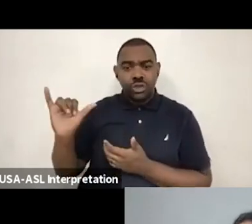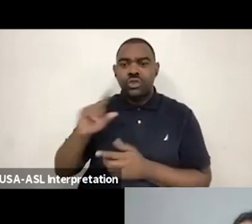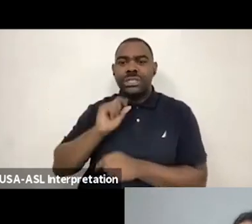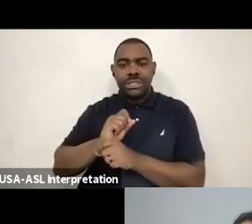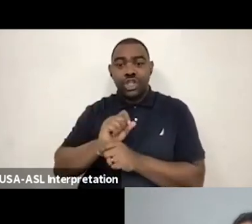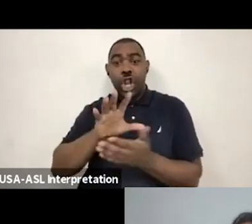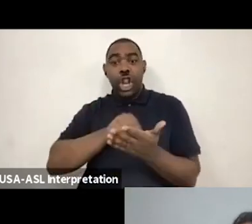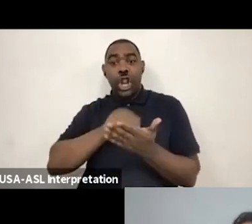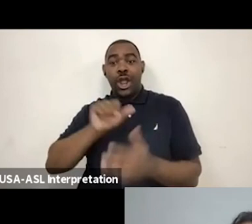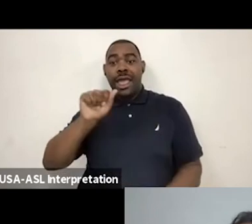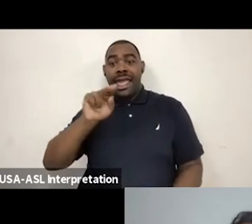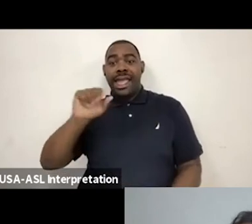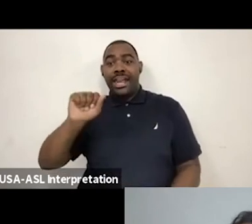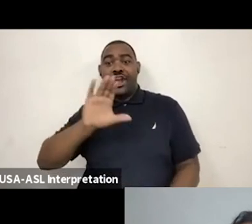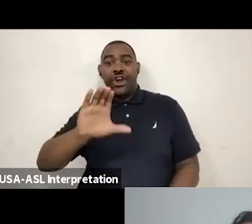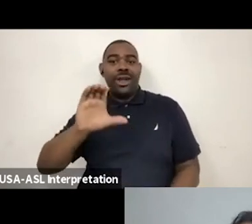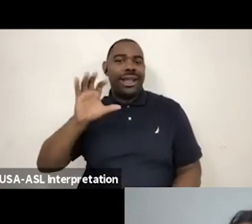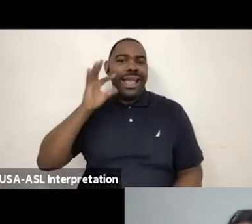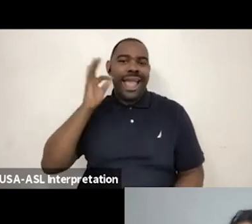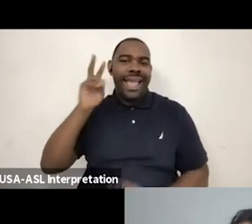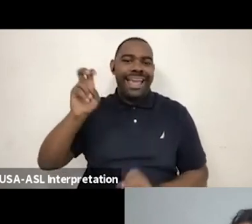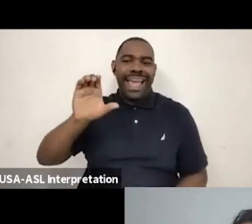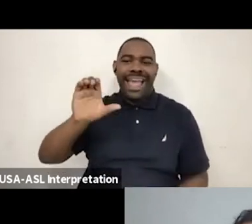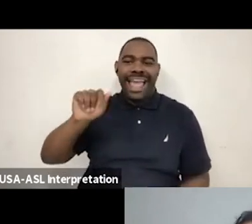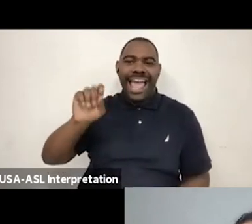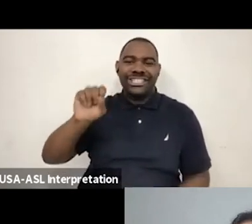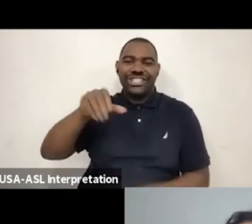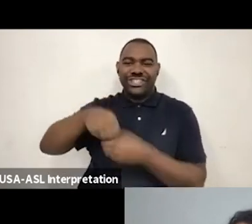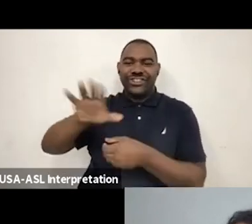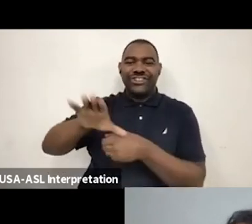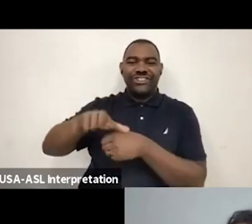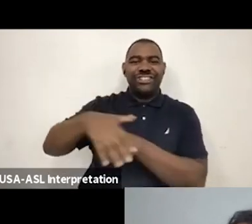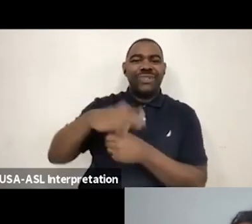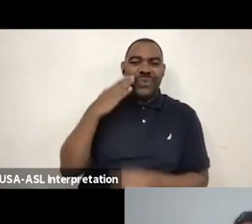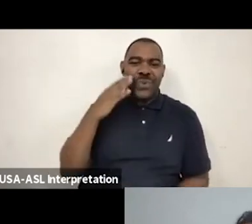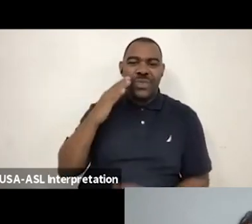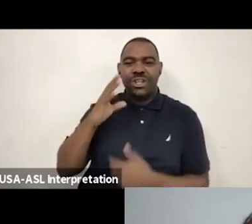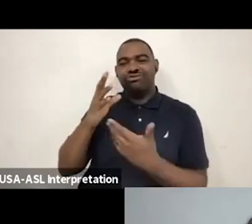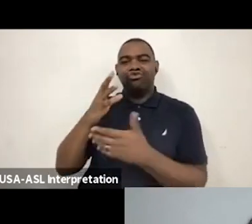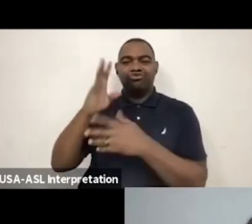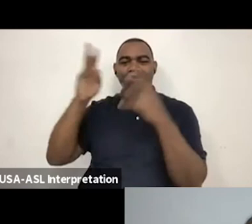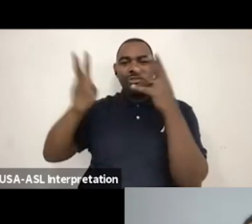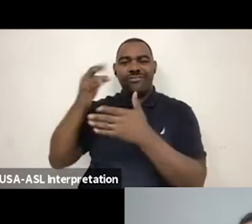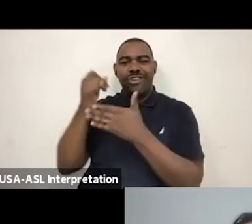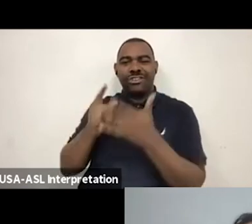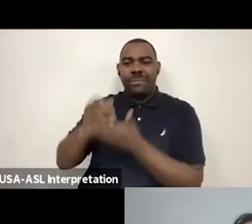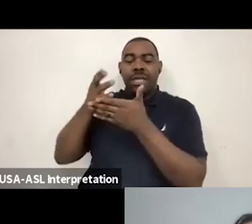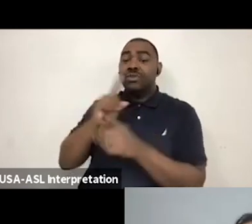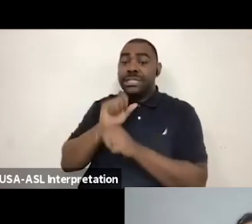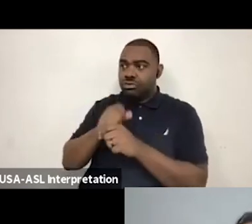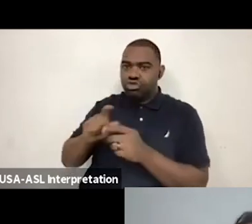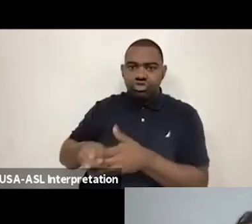also get to know Anna's cats in her region, her creative arts therapist that she's worked with, and